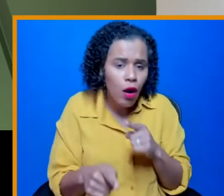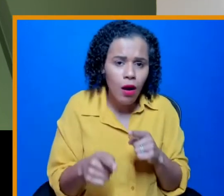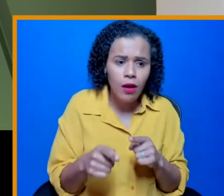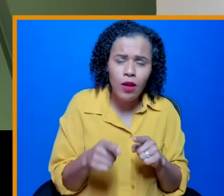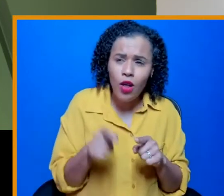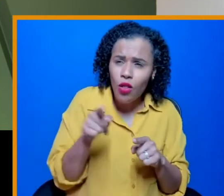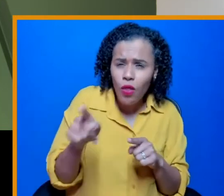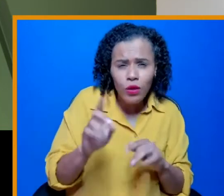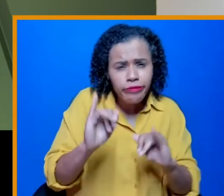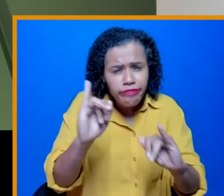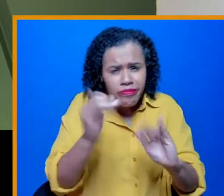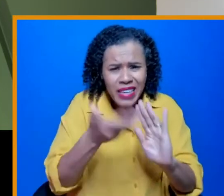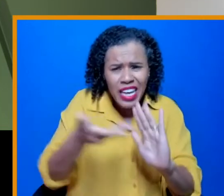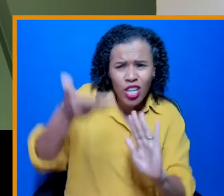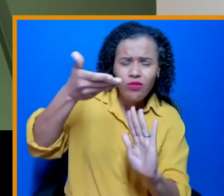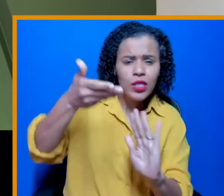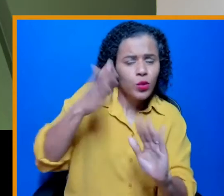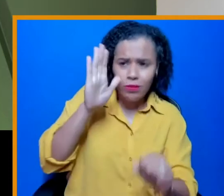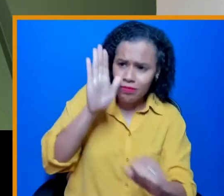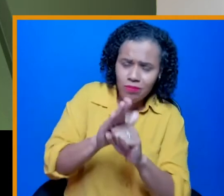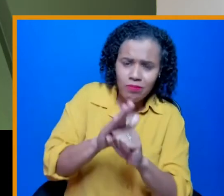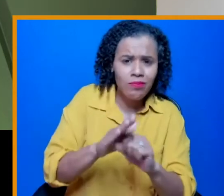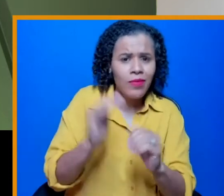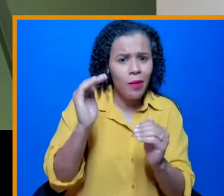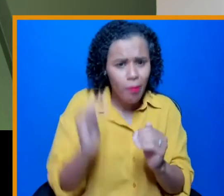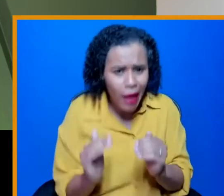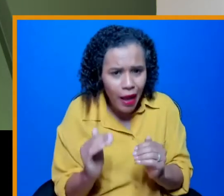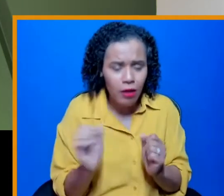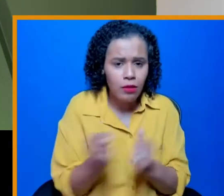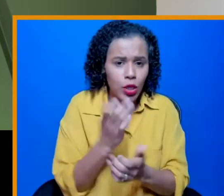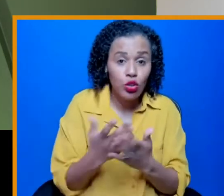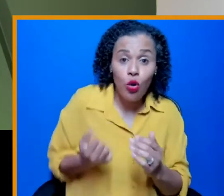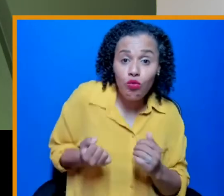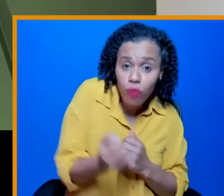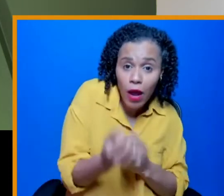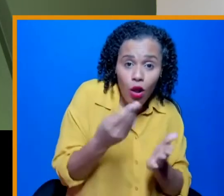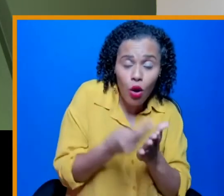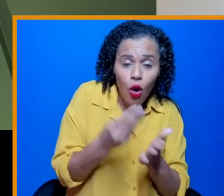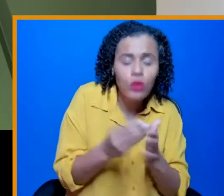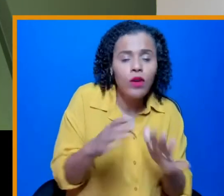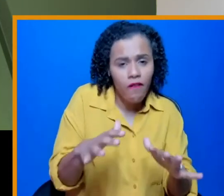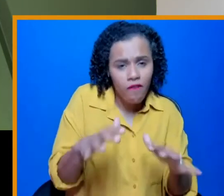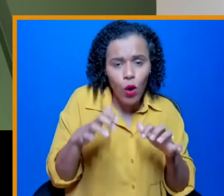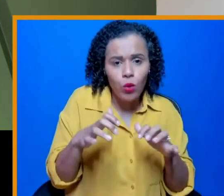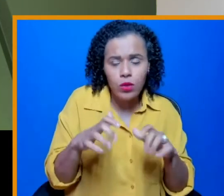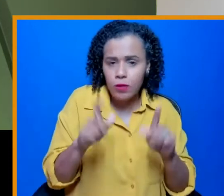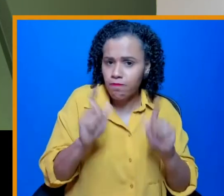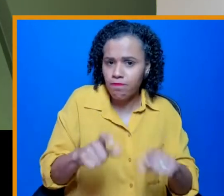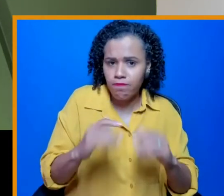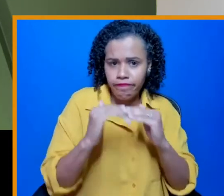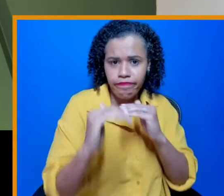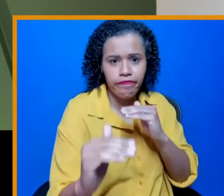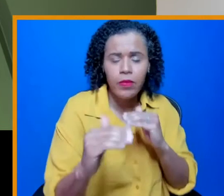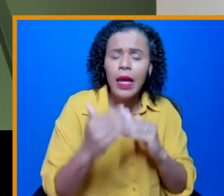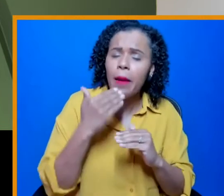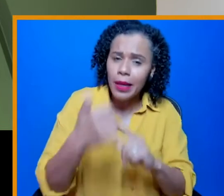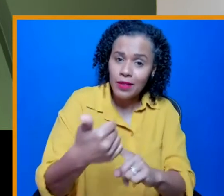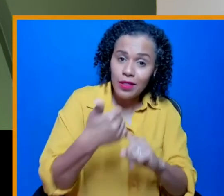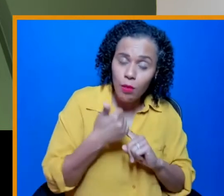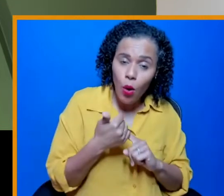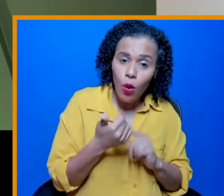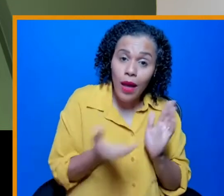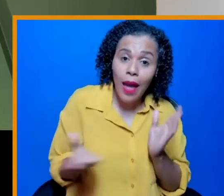increases reversed, to get rail fares frozen. Please support the amendment, support